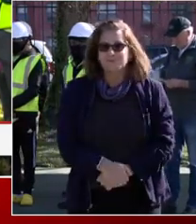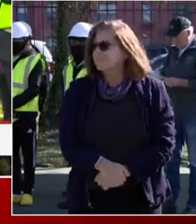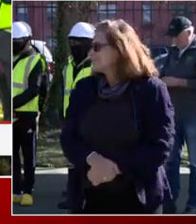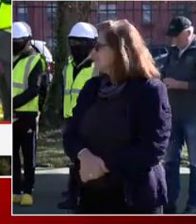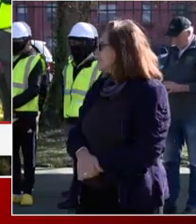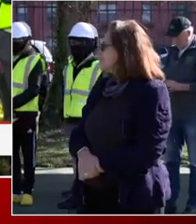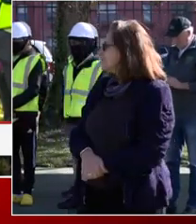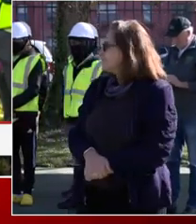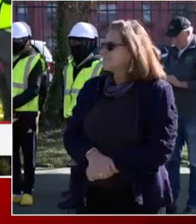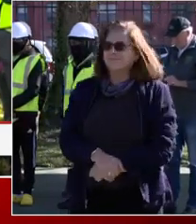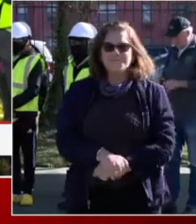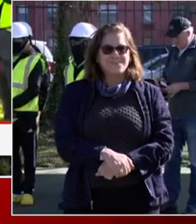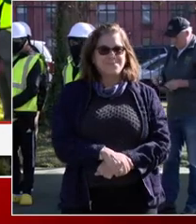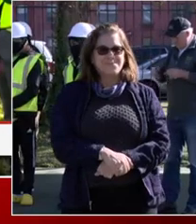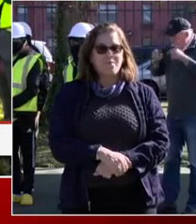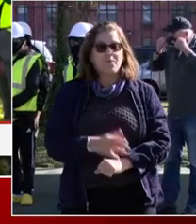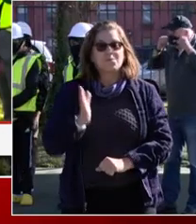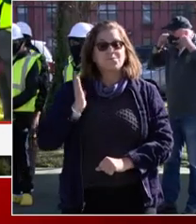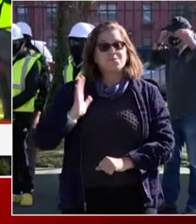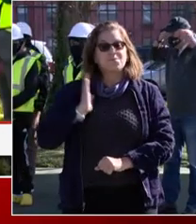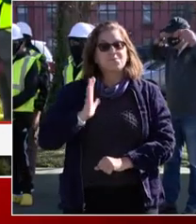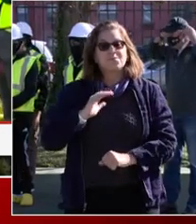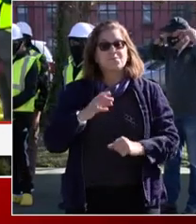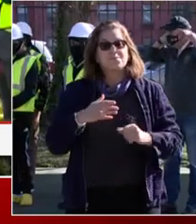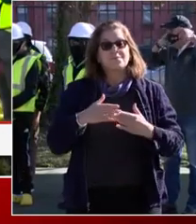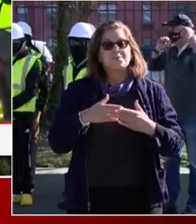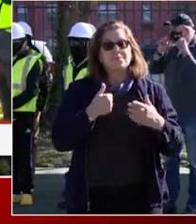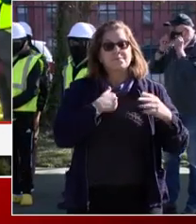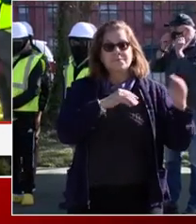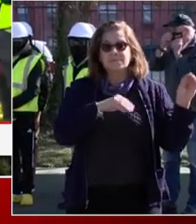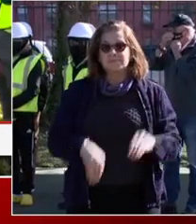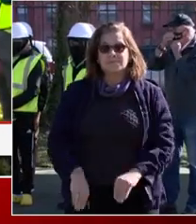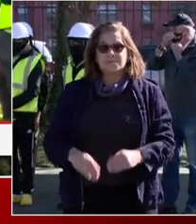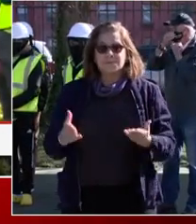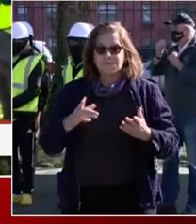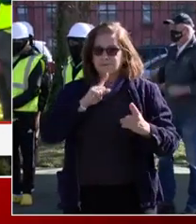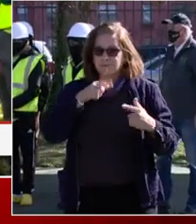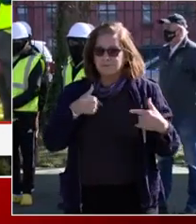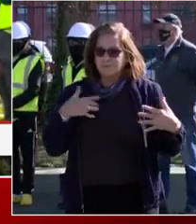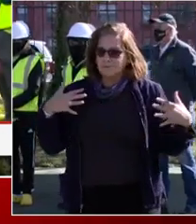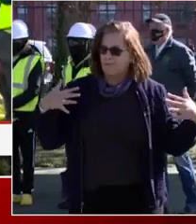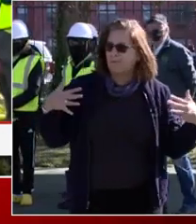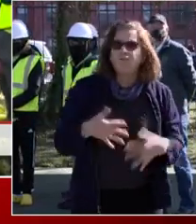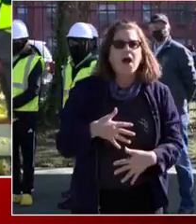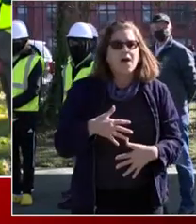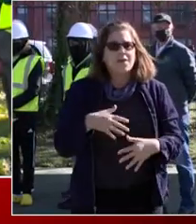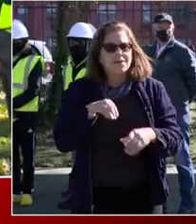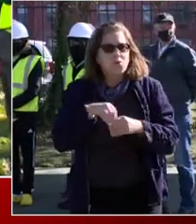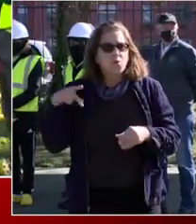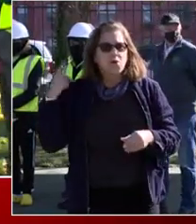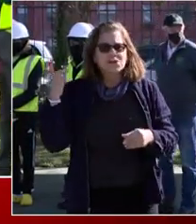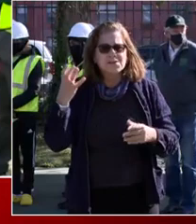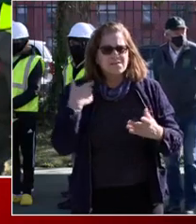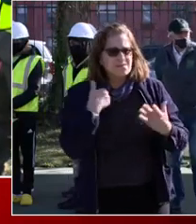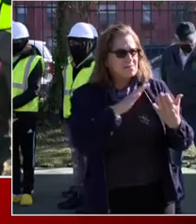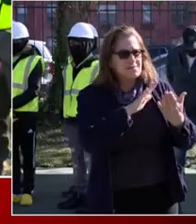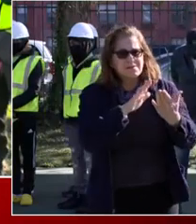I was scared, as when you move to a new city, you know, you have to deal with too many different